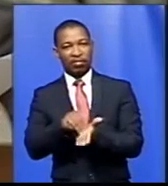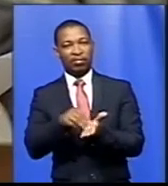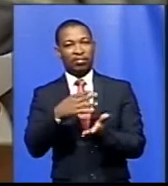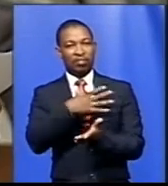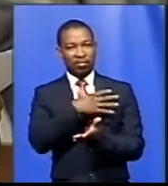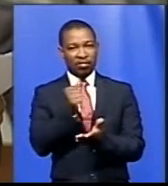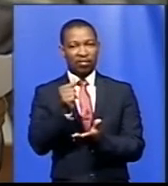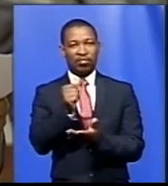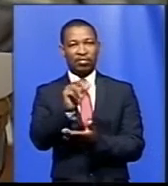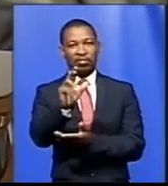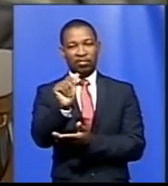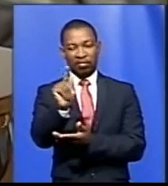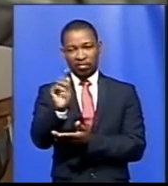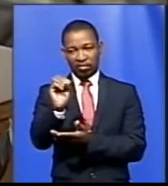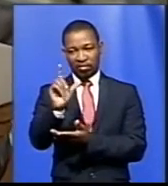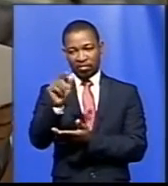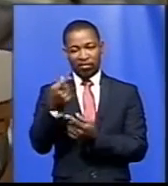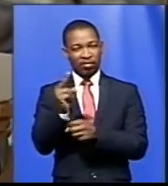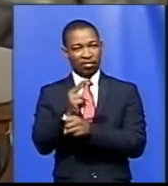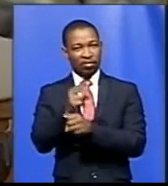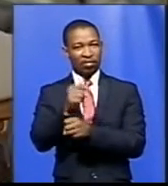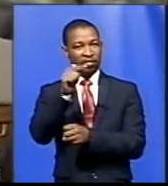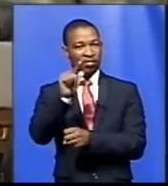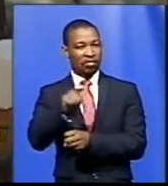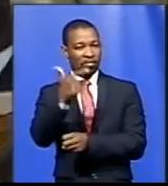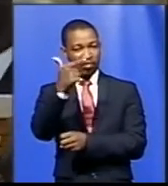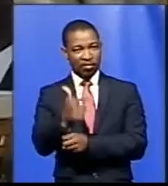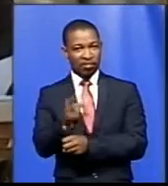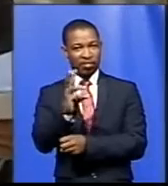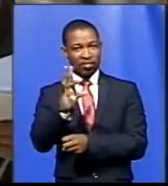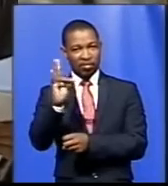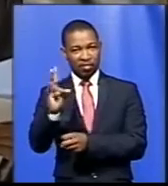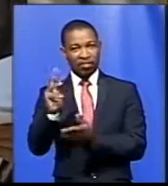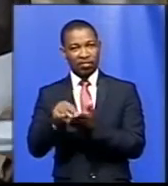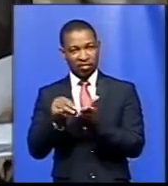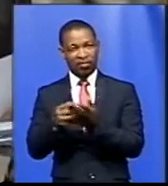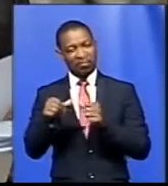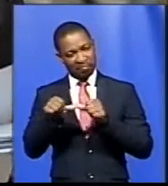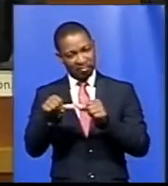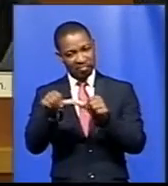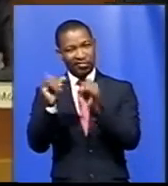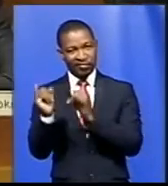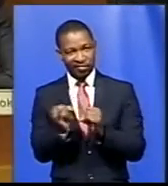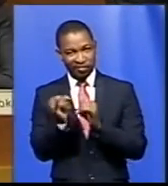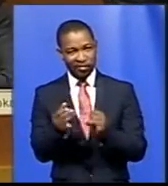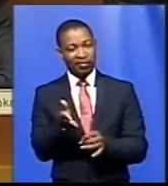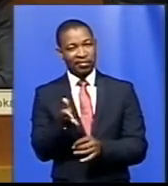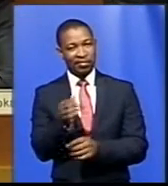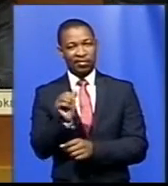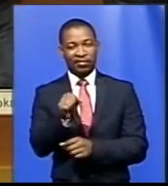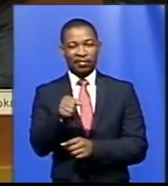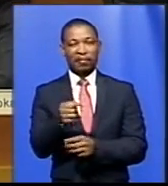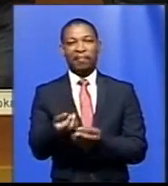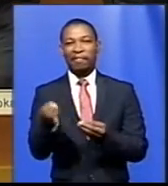the Rakola Substation at 257 million. Yeah, these things are continuing. Implementation is continuing. In